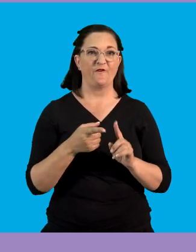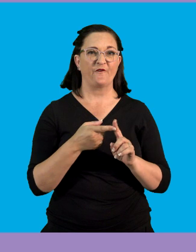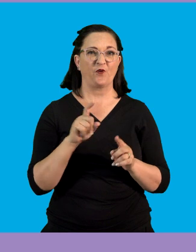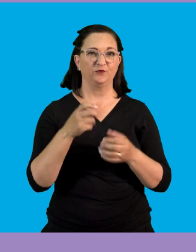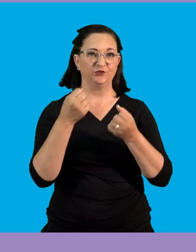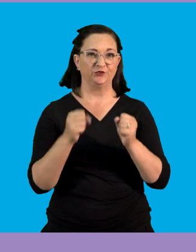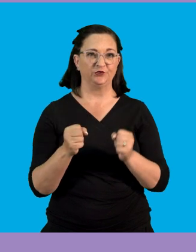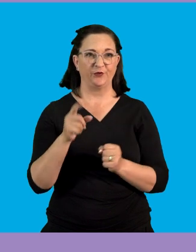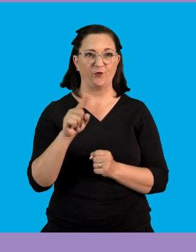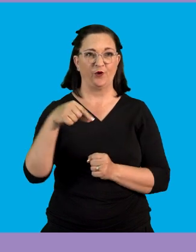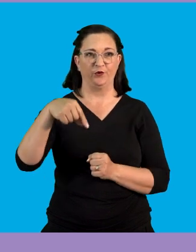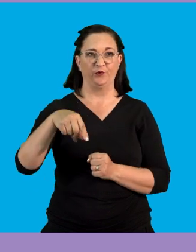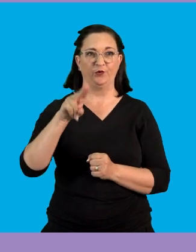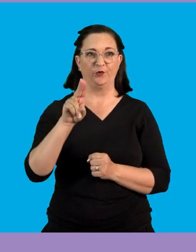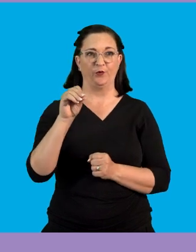of a quad,